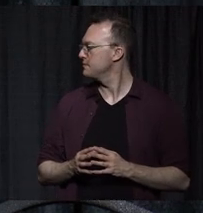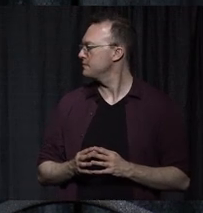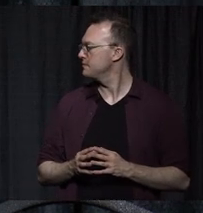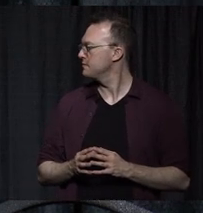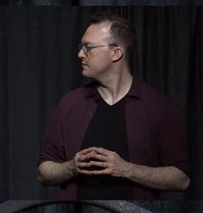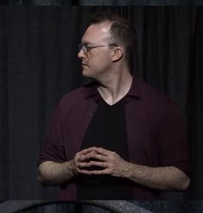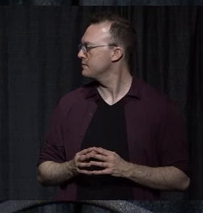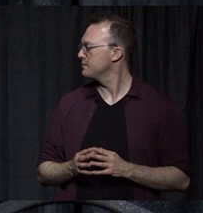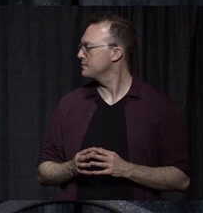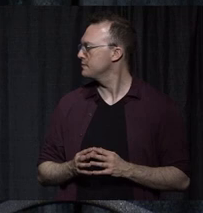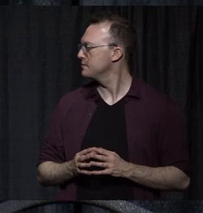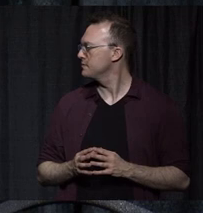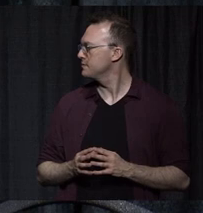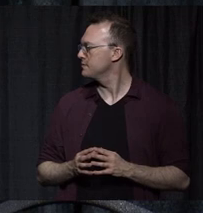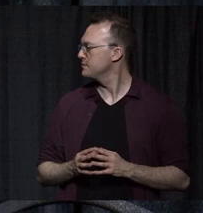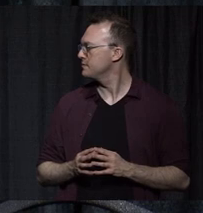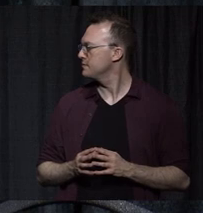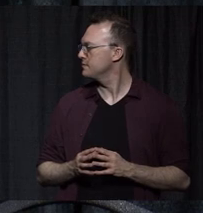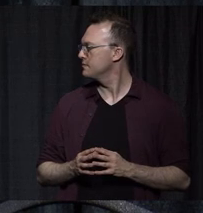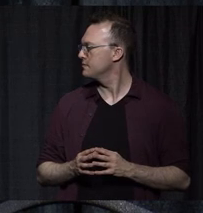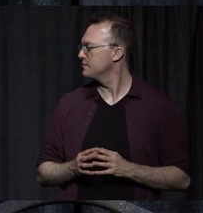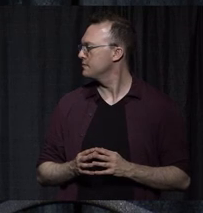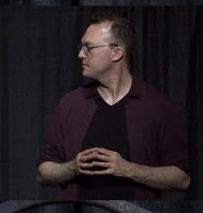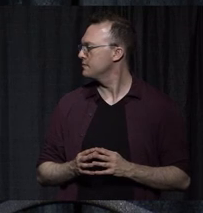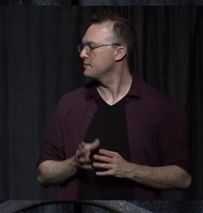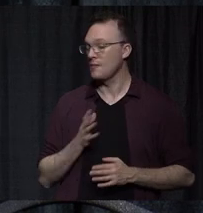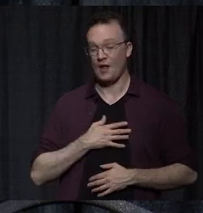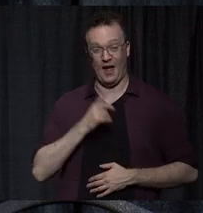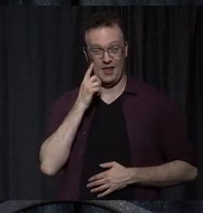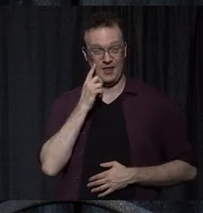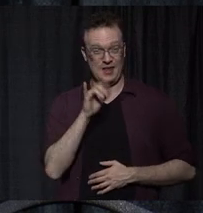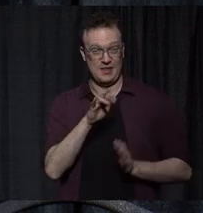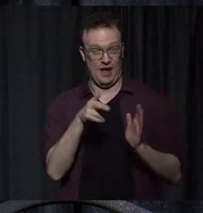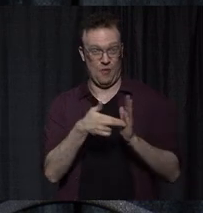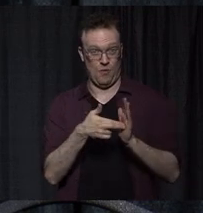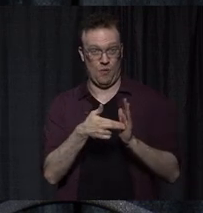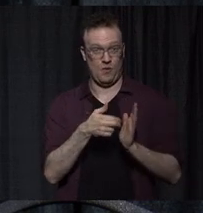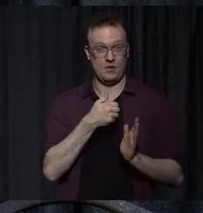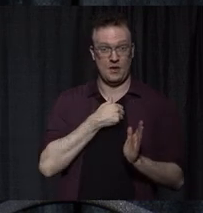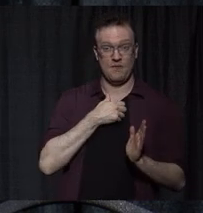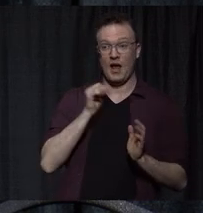talking to folks who are also occupying those roles